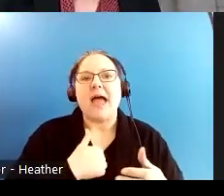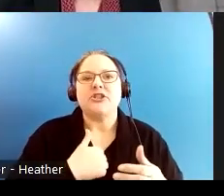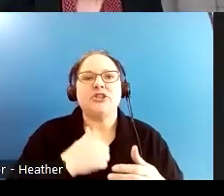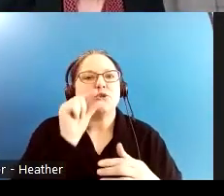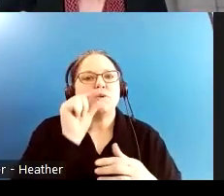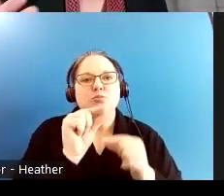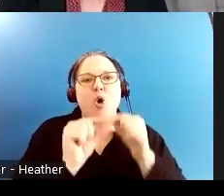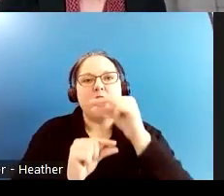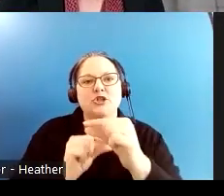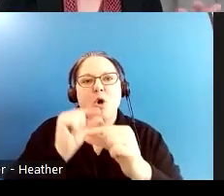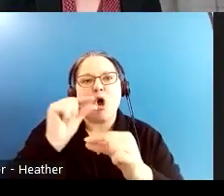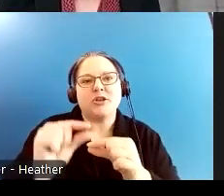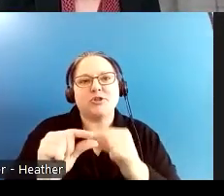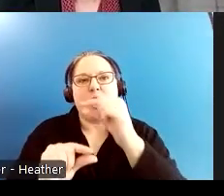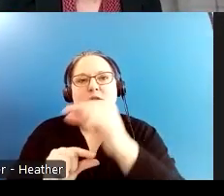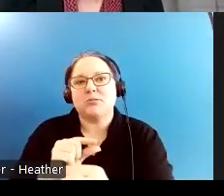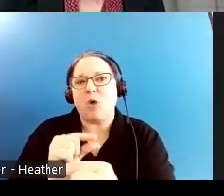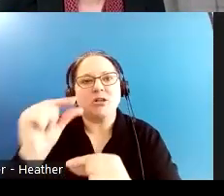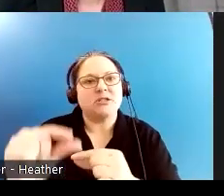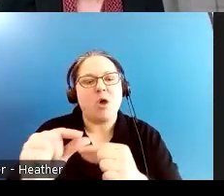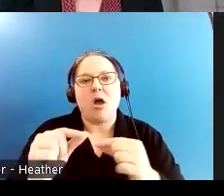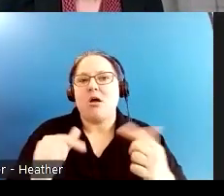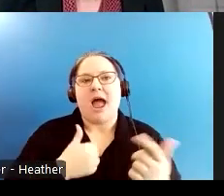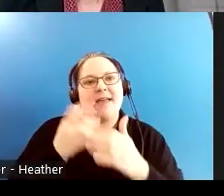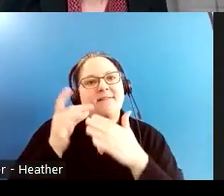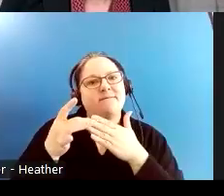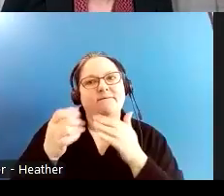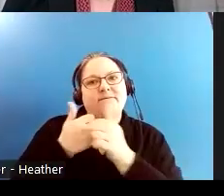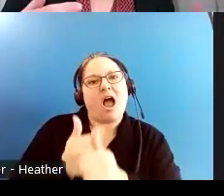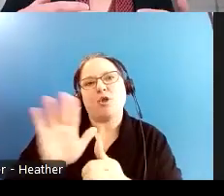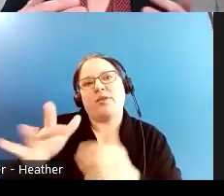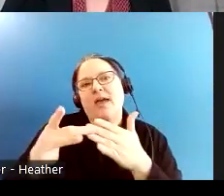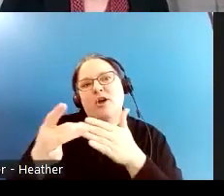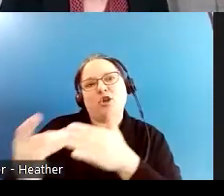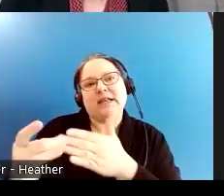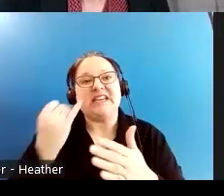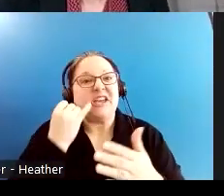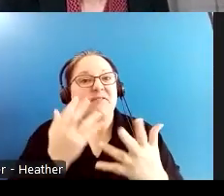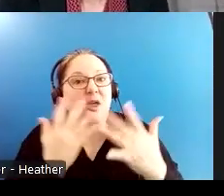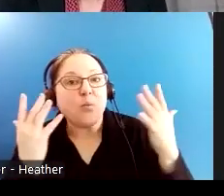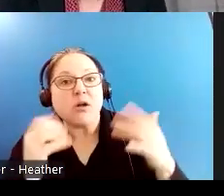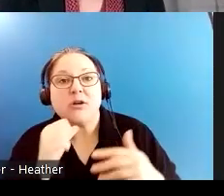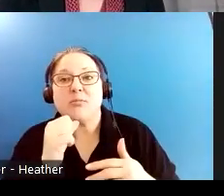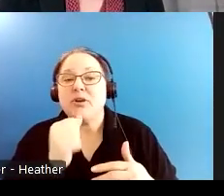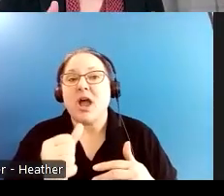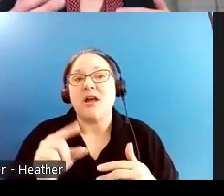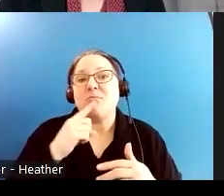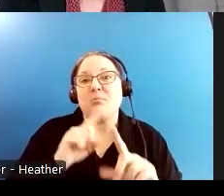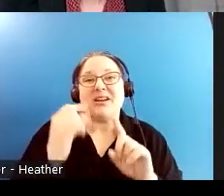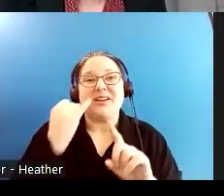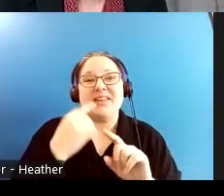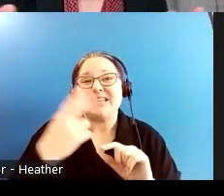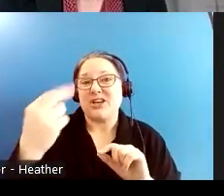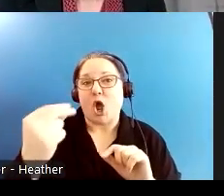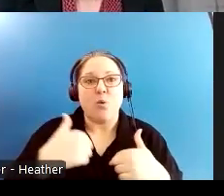and showing them that it's okay. We're here for you, whether you're welcoming to us or not. And if you say no, we're going to back off. But what are